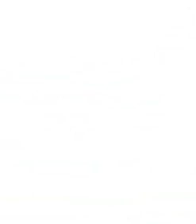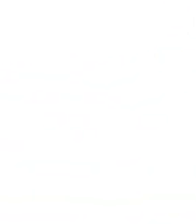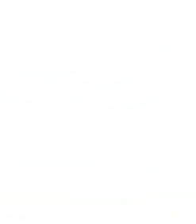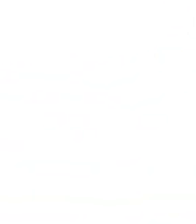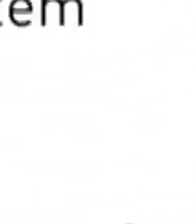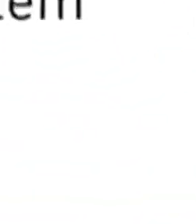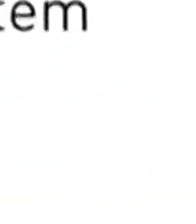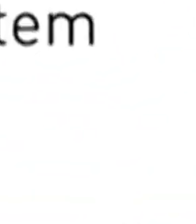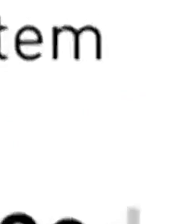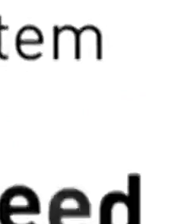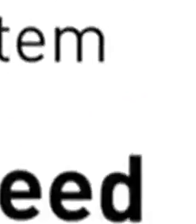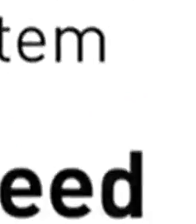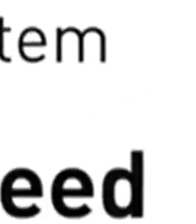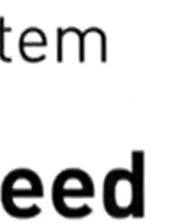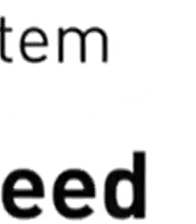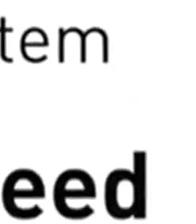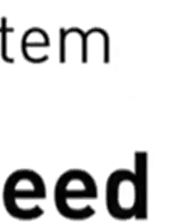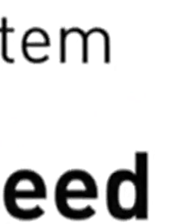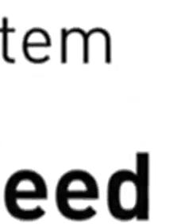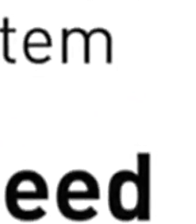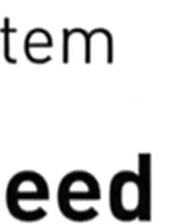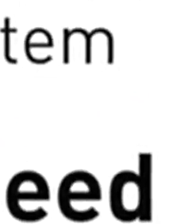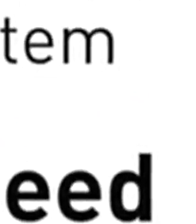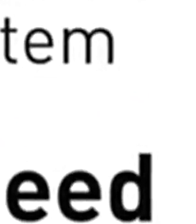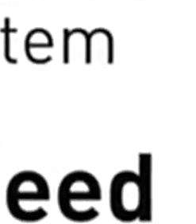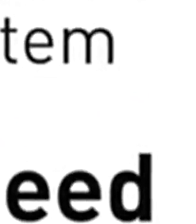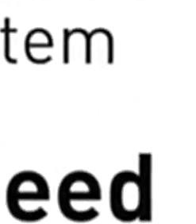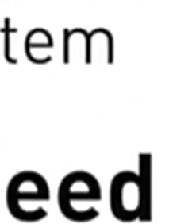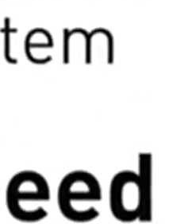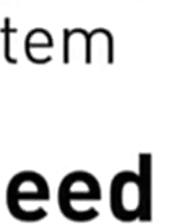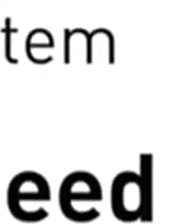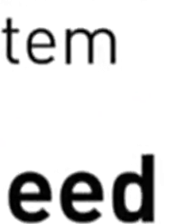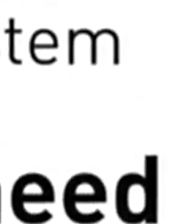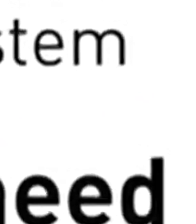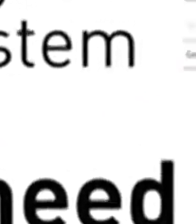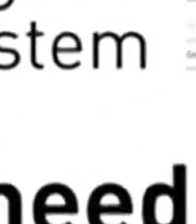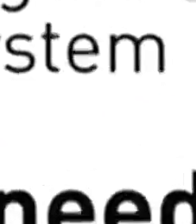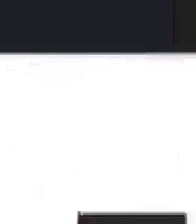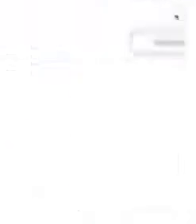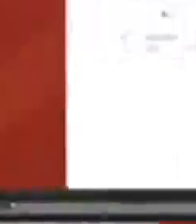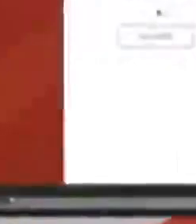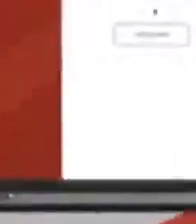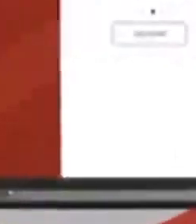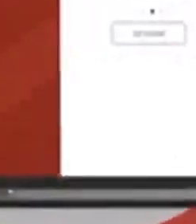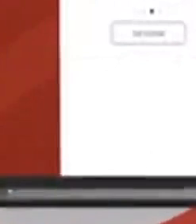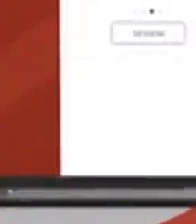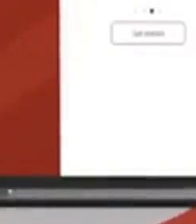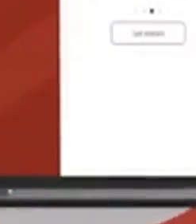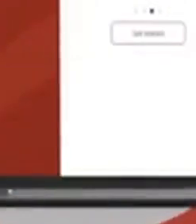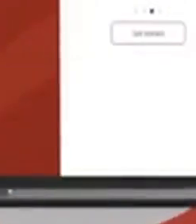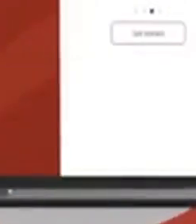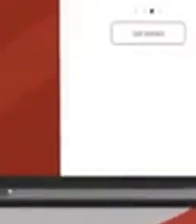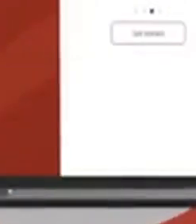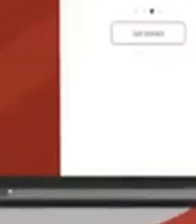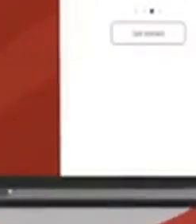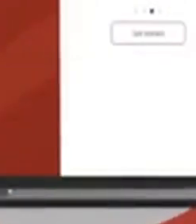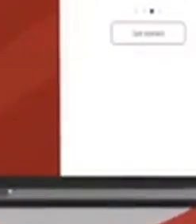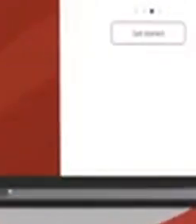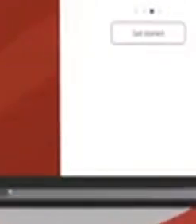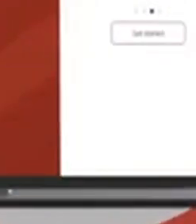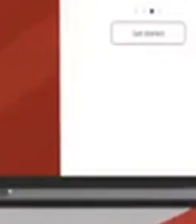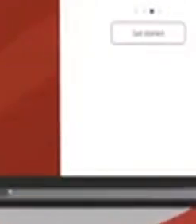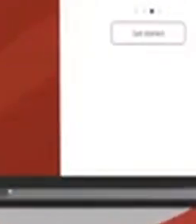Whether you need to buy a tractor, a piece of land, an irrigation system, or any other farming need, simply log on to Equity Mobile